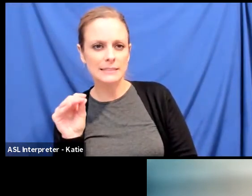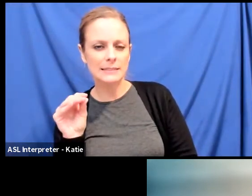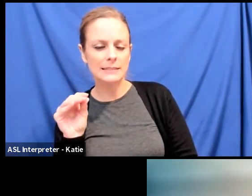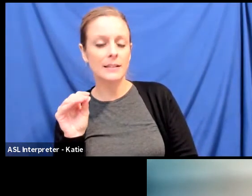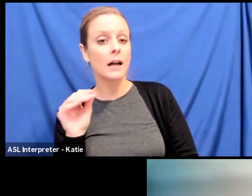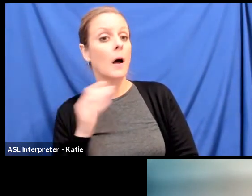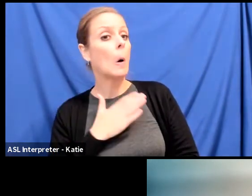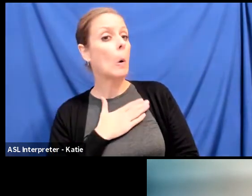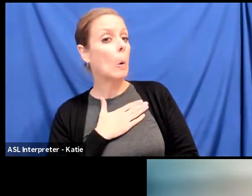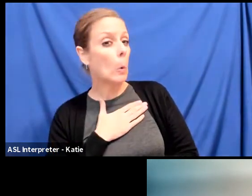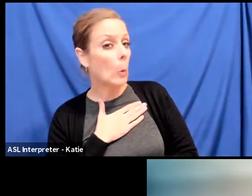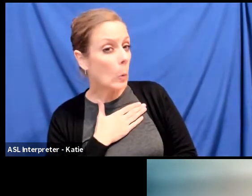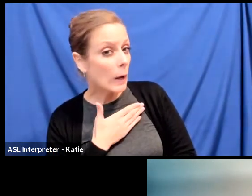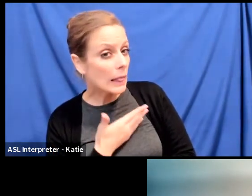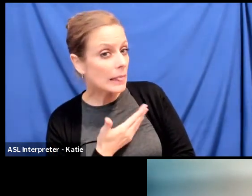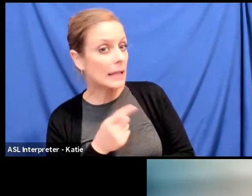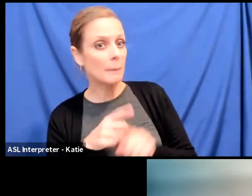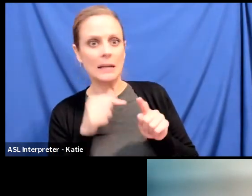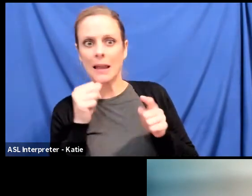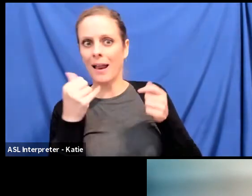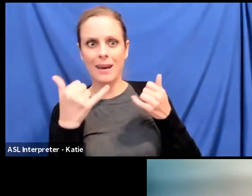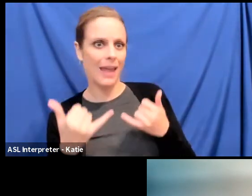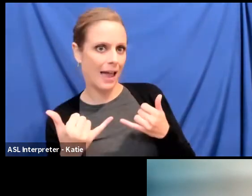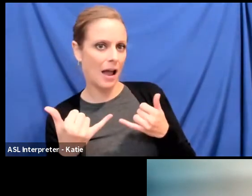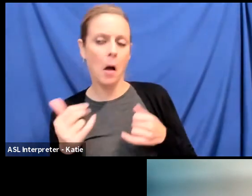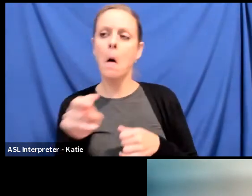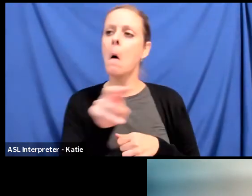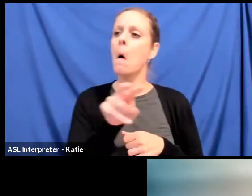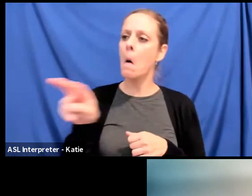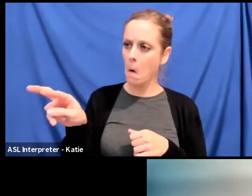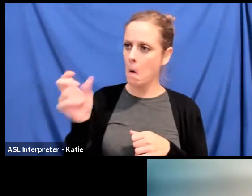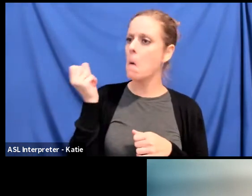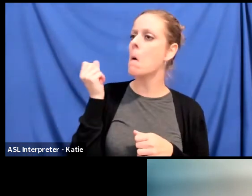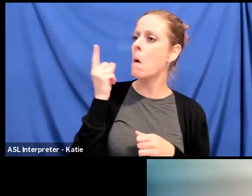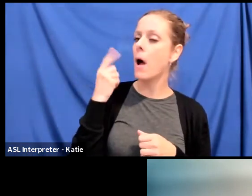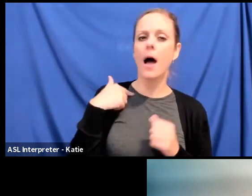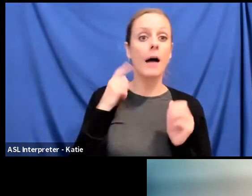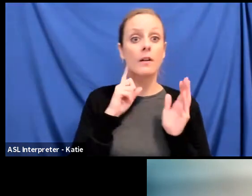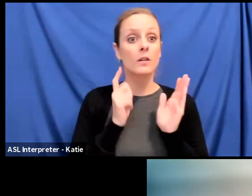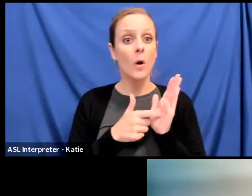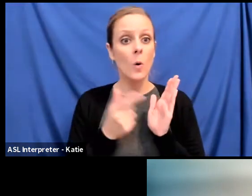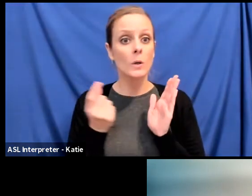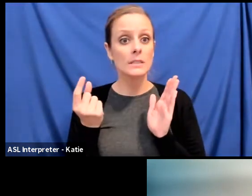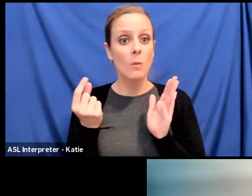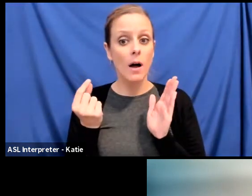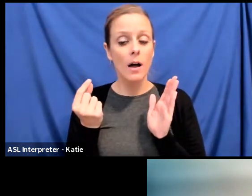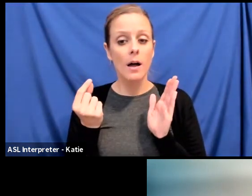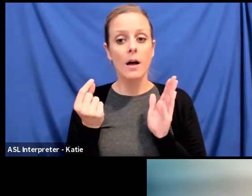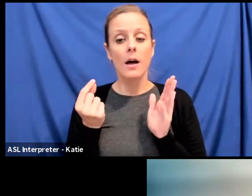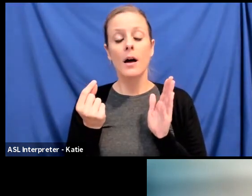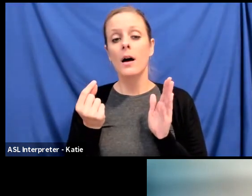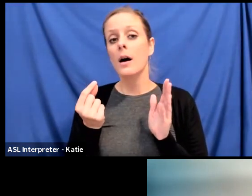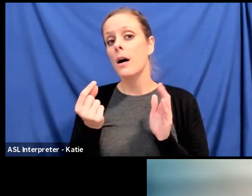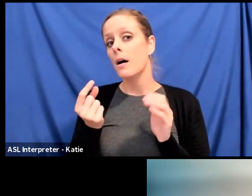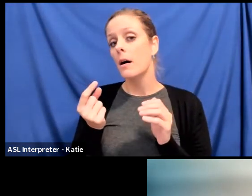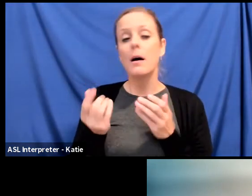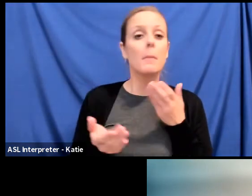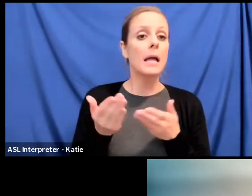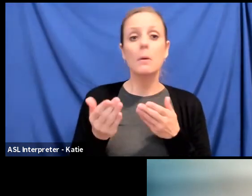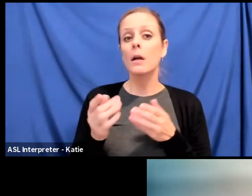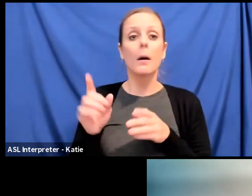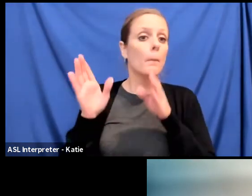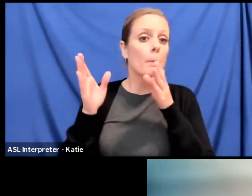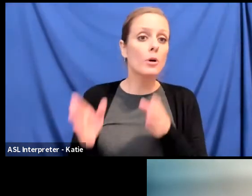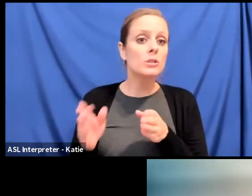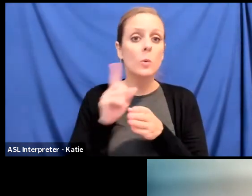it, but not at the moment. So what I've noticed is maybe initially somebody will show up